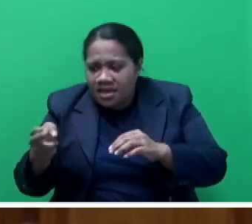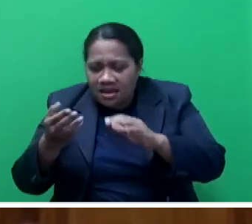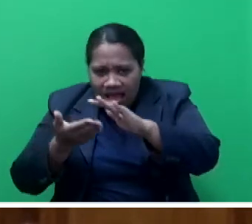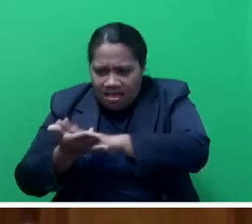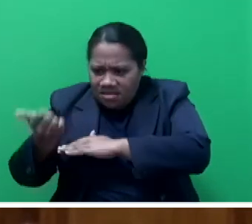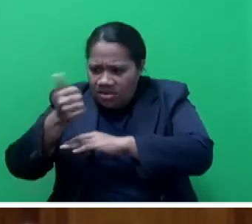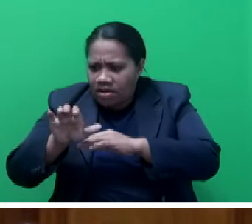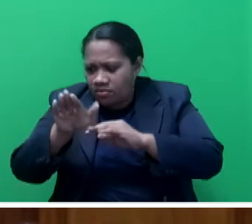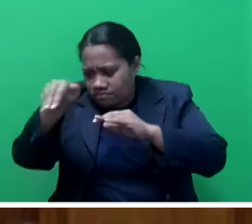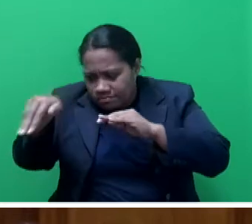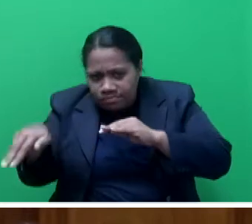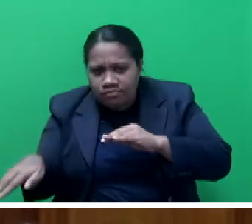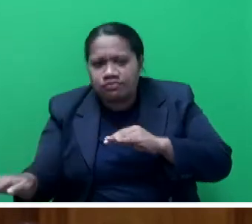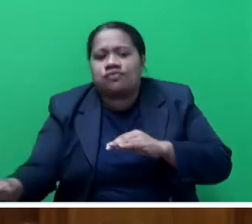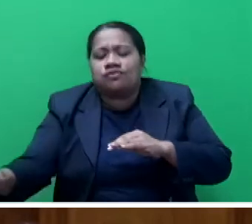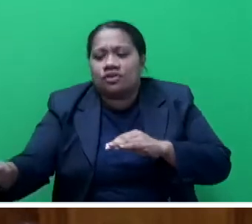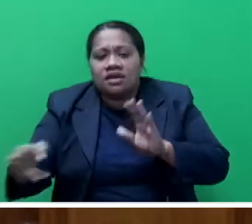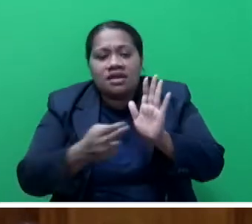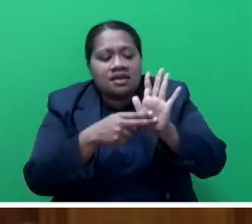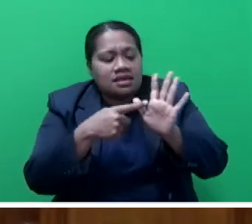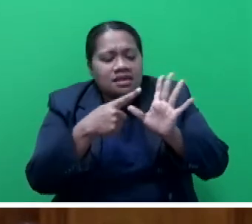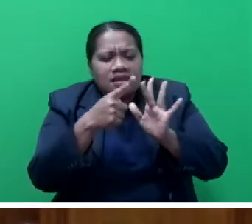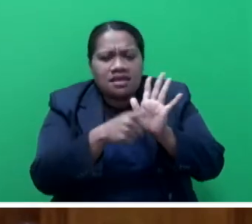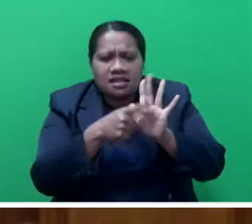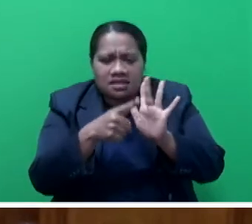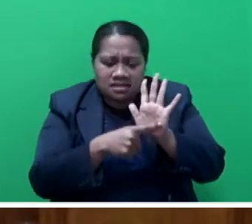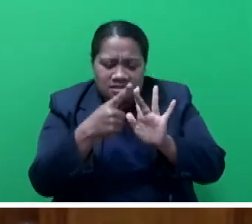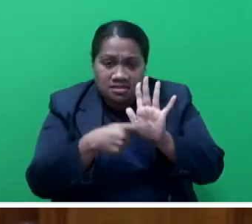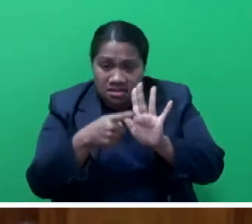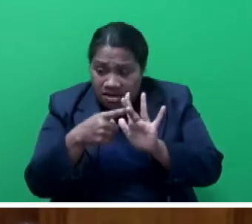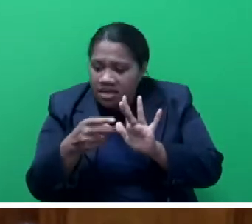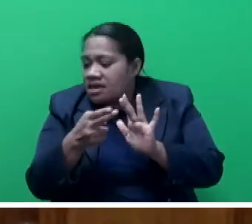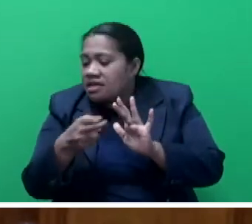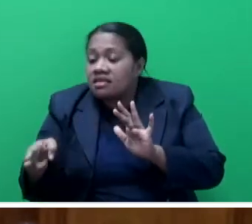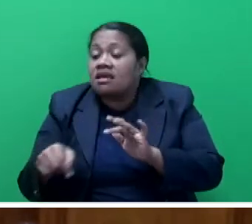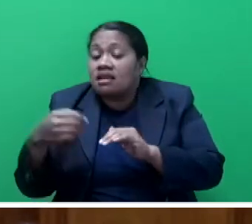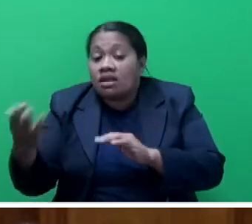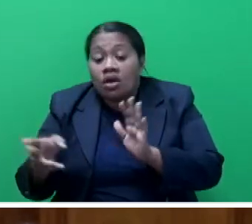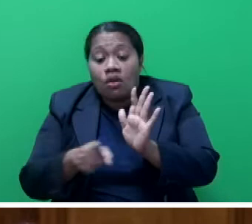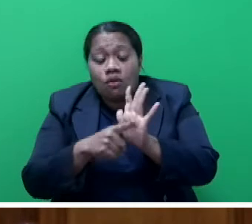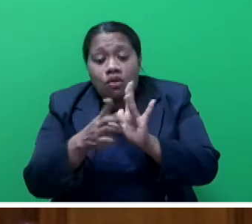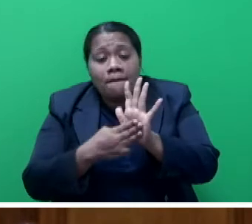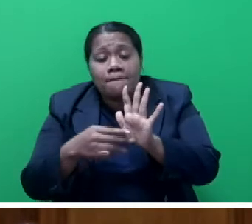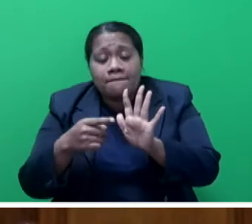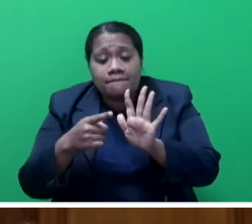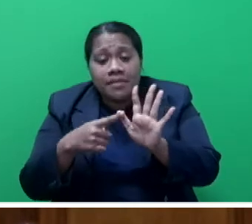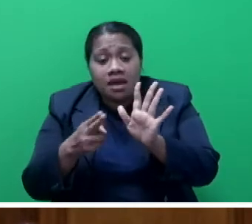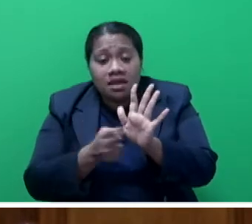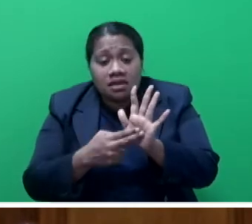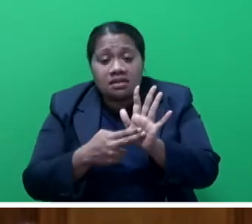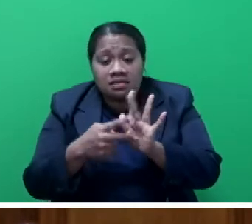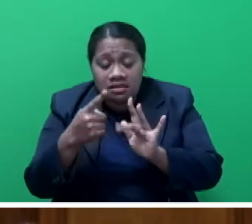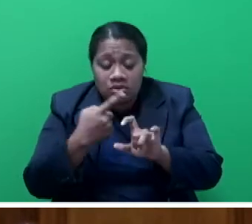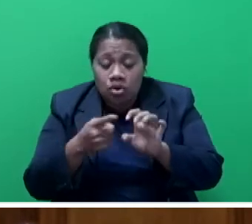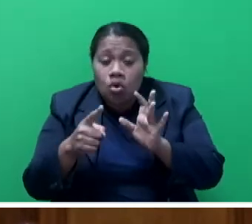called? Naililili. Naililili, it goes underwater and it goes to Lomanikoro, then it's distributed further down the delta. So they had to